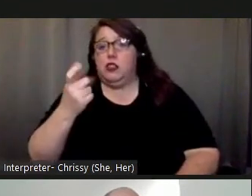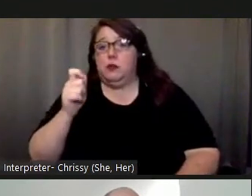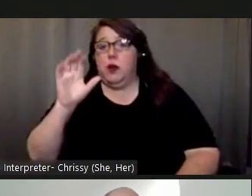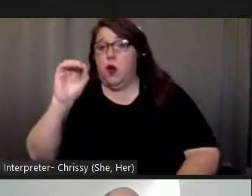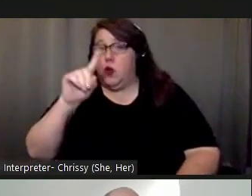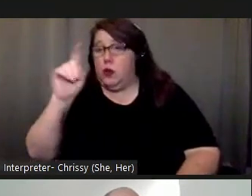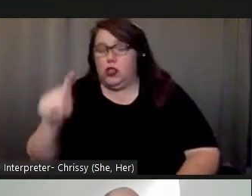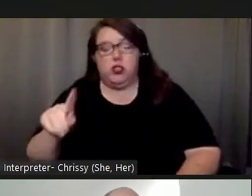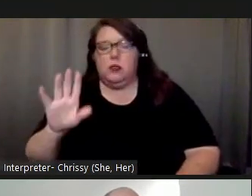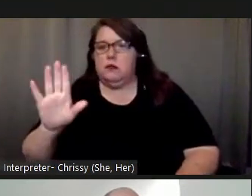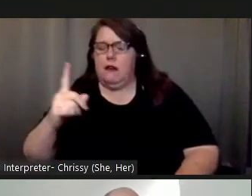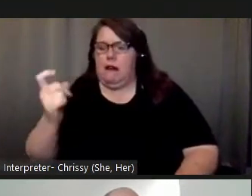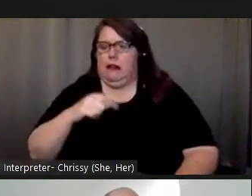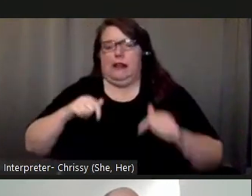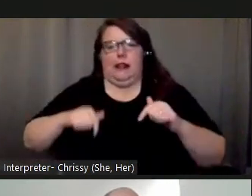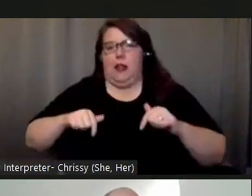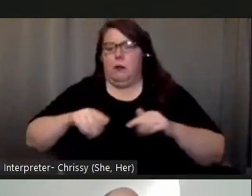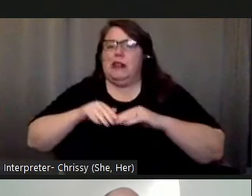over to